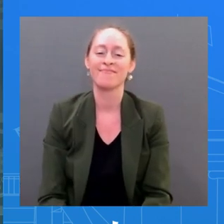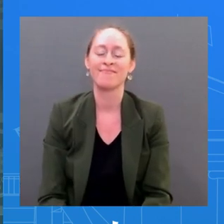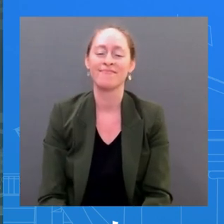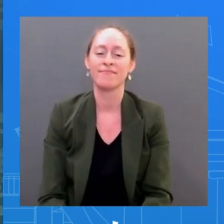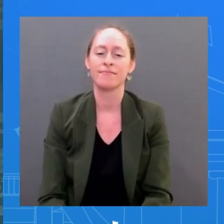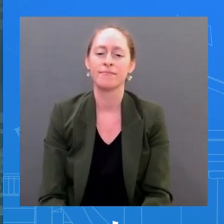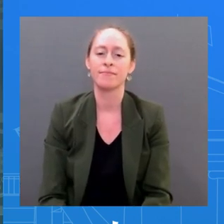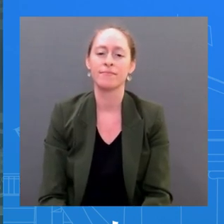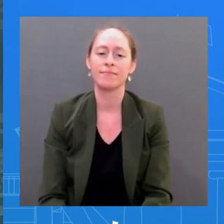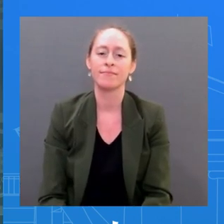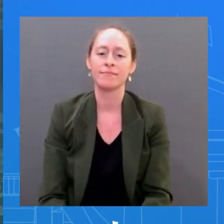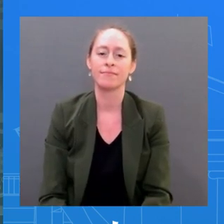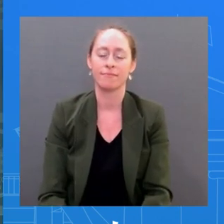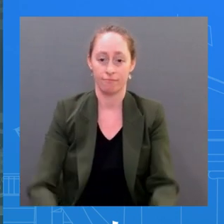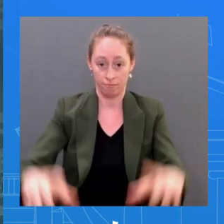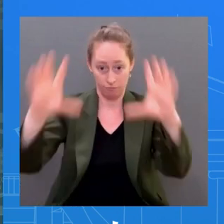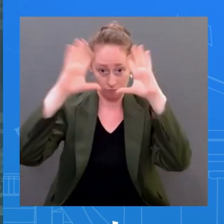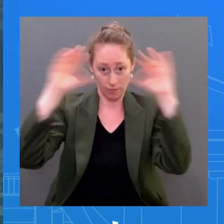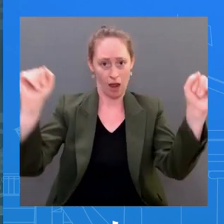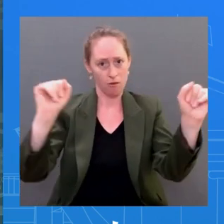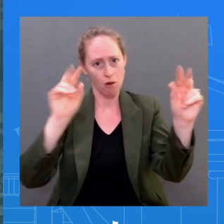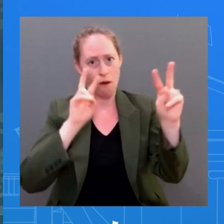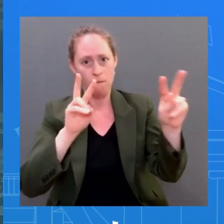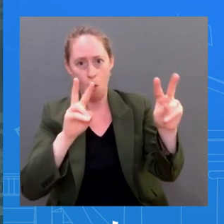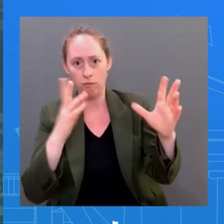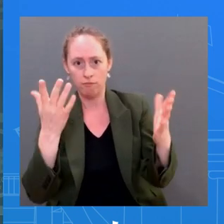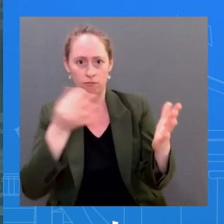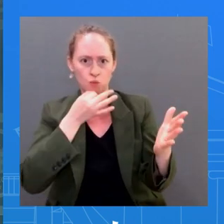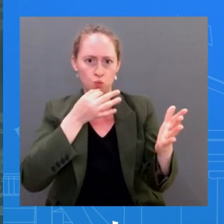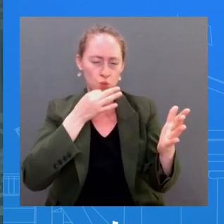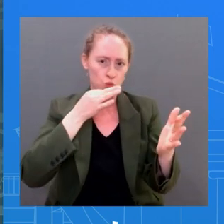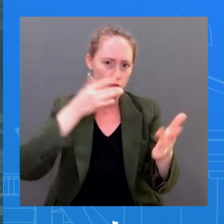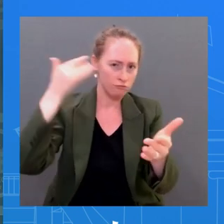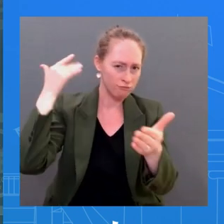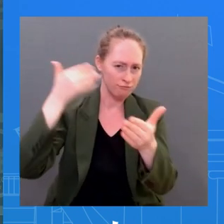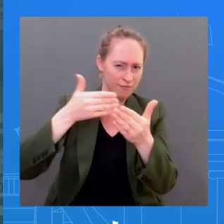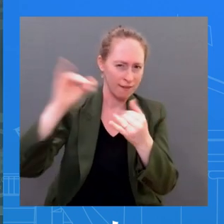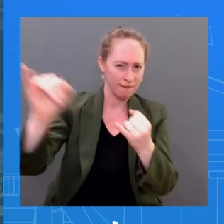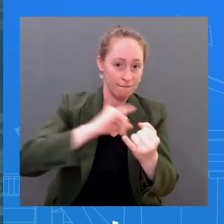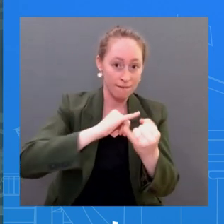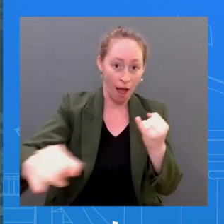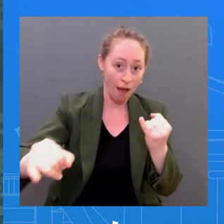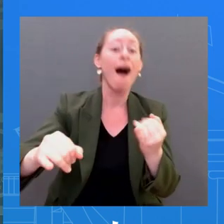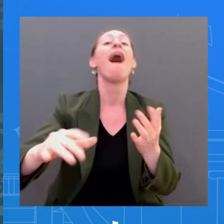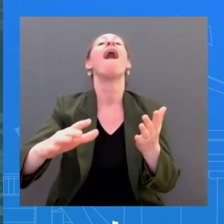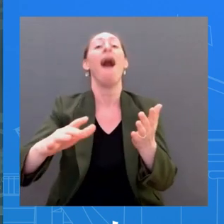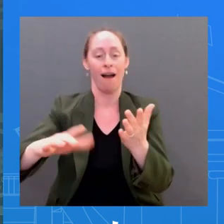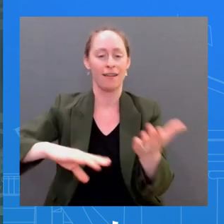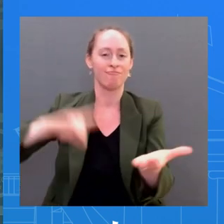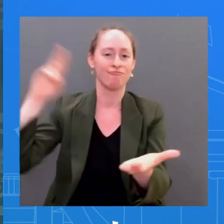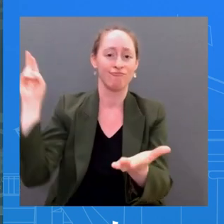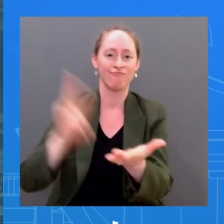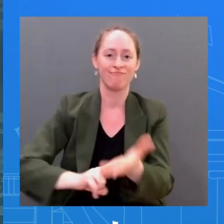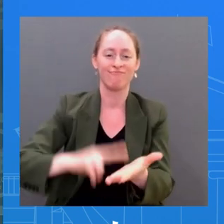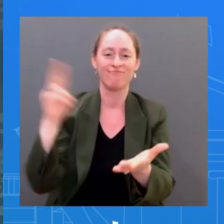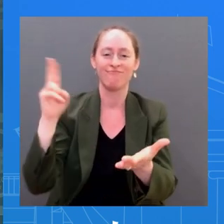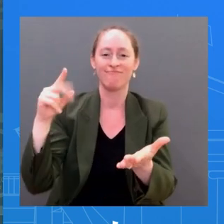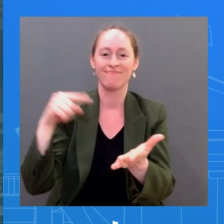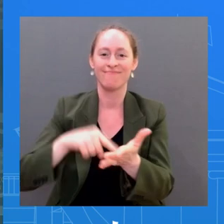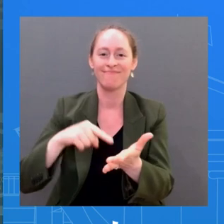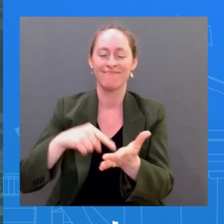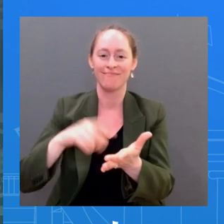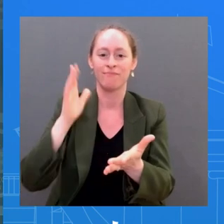so that he can sign it into law and continue to uphold our sacred obligation to support those who have served our